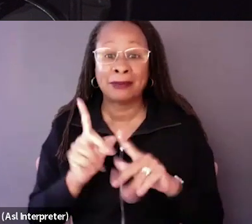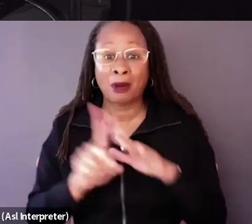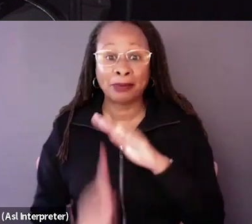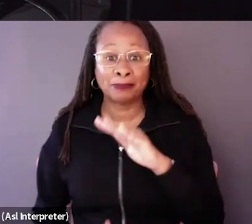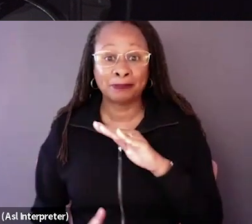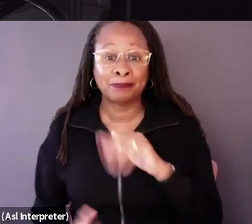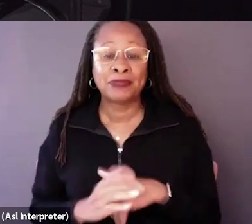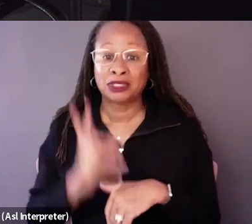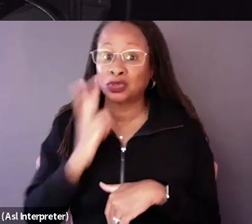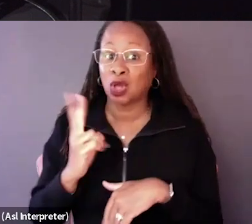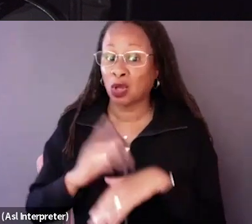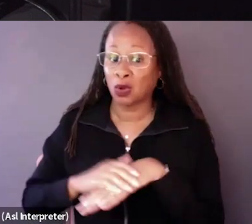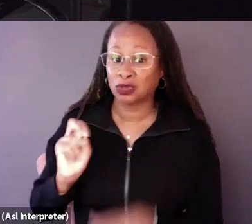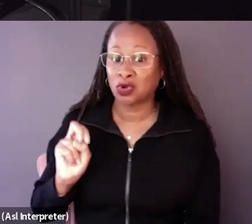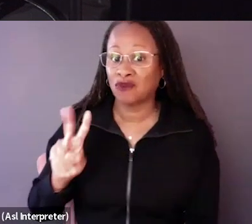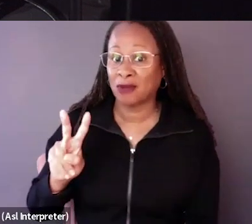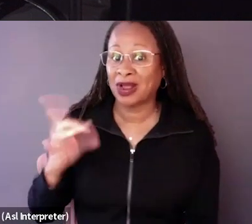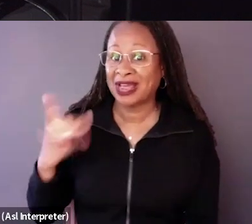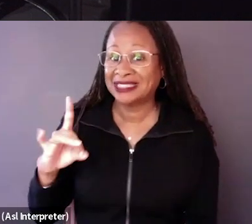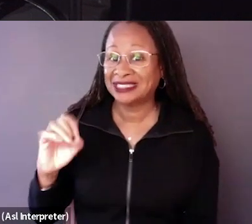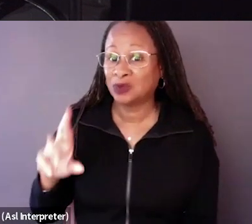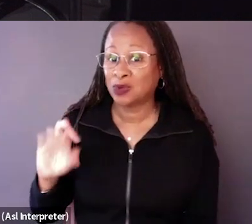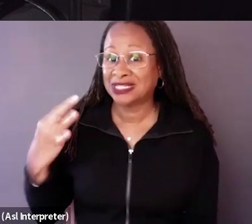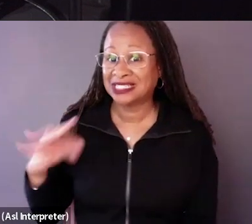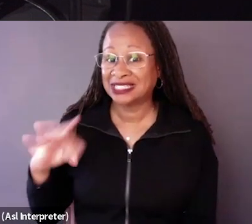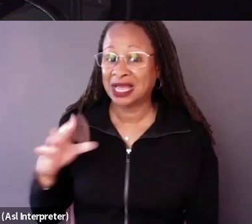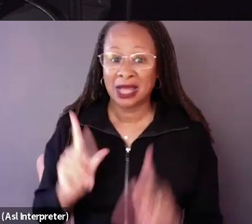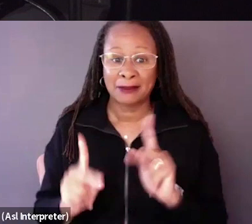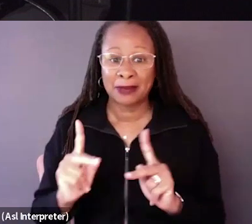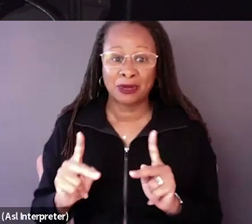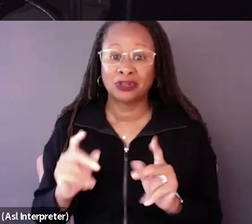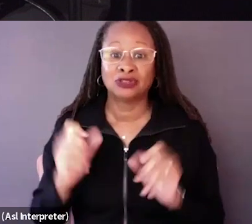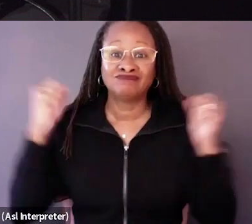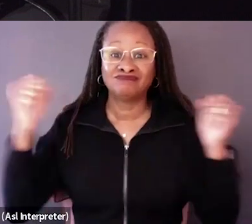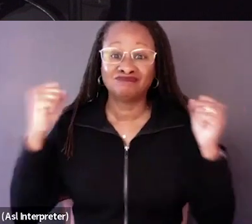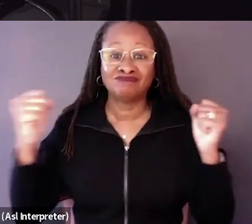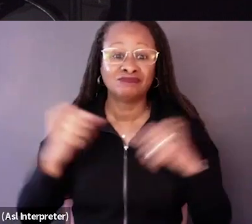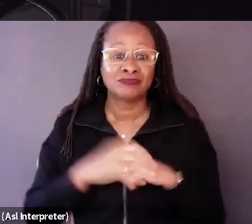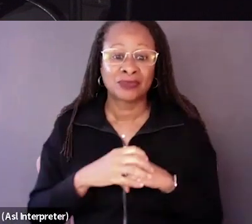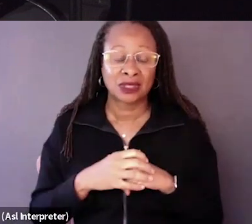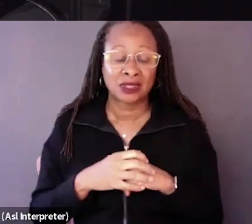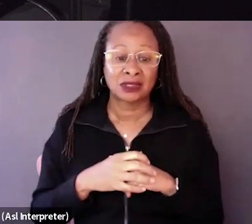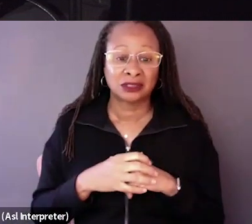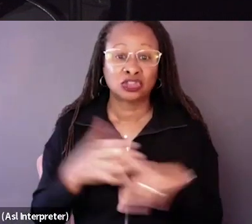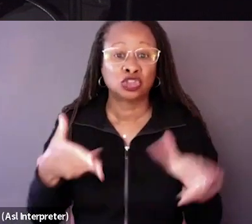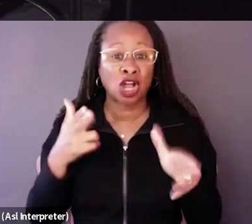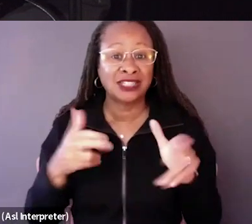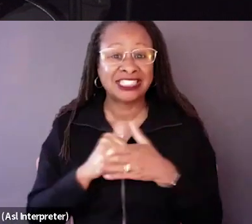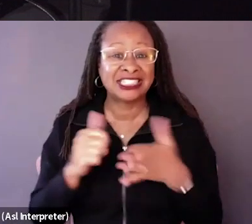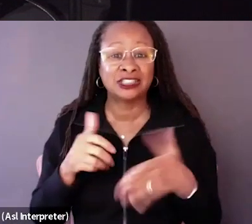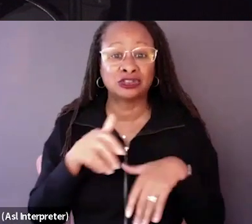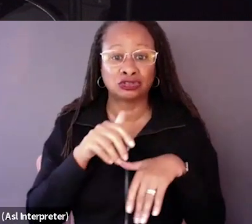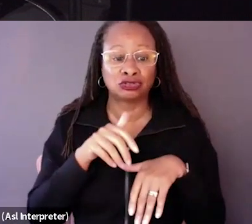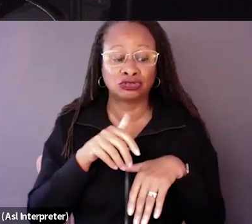on November 18th and 19th, people shot in the streets by the army and the military. So